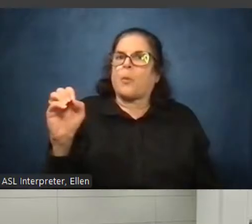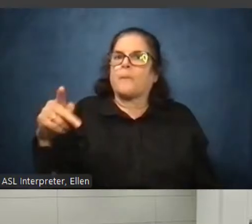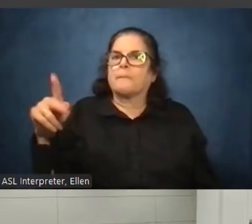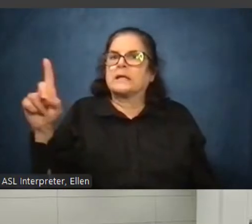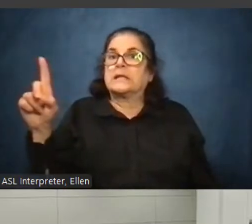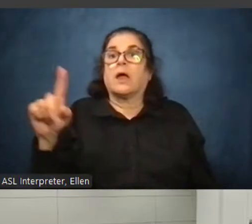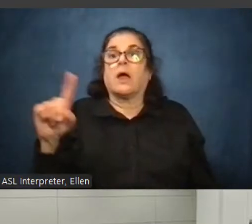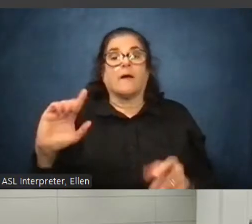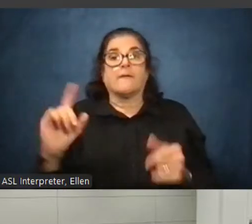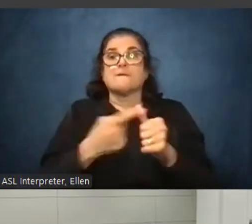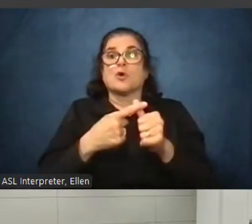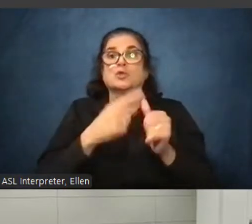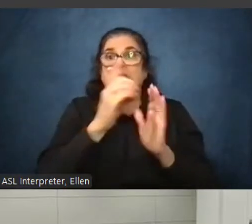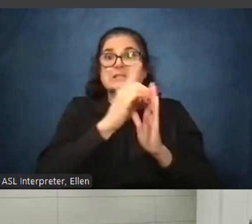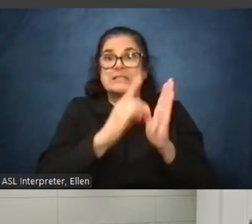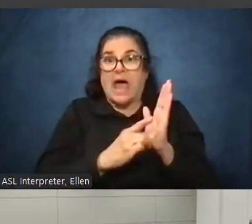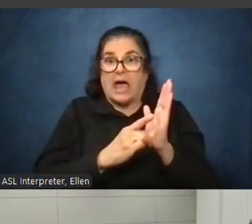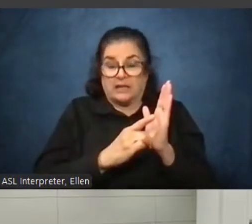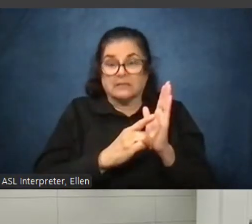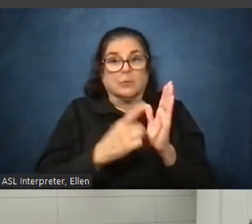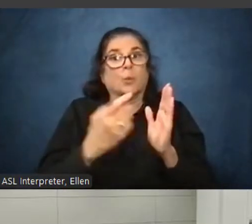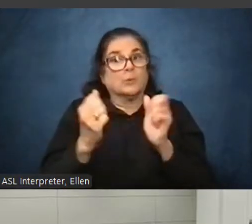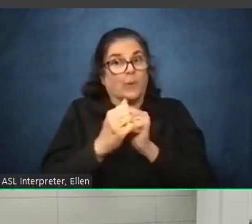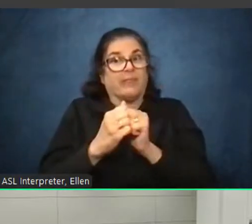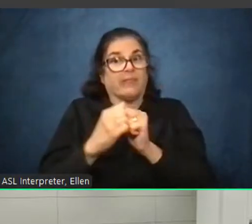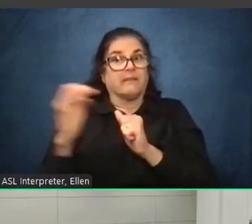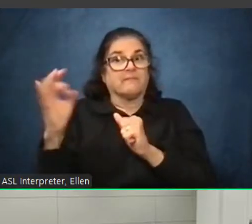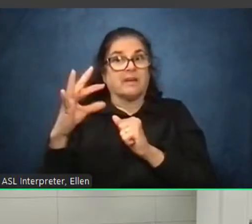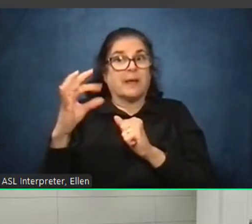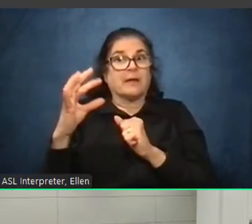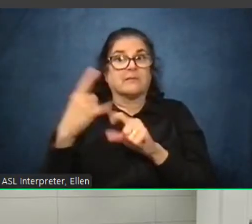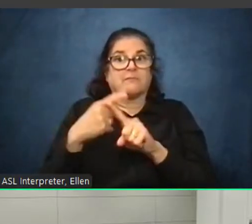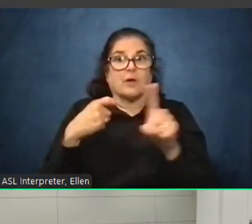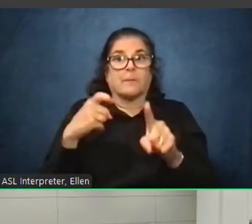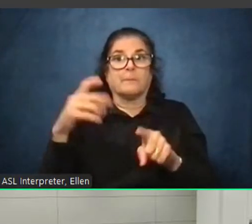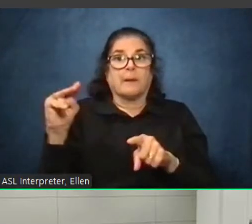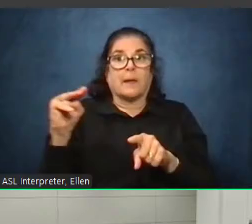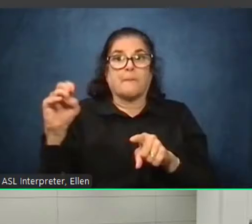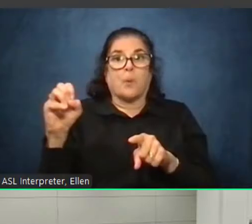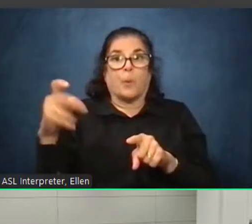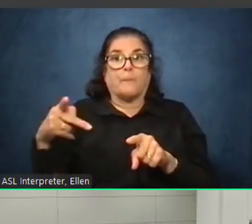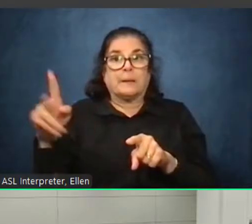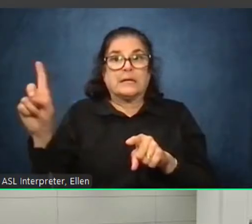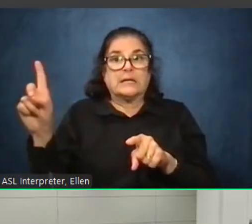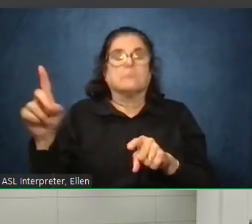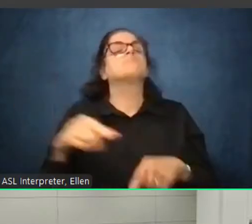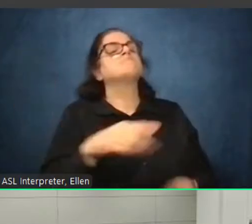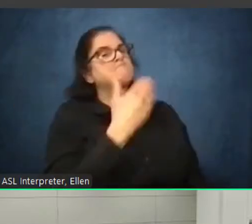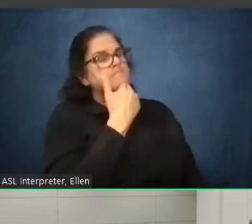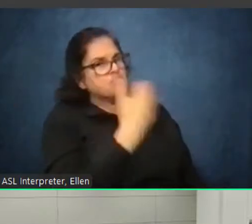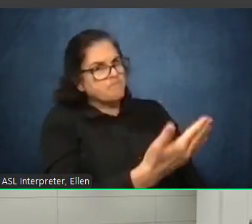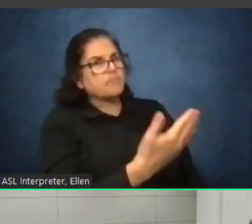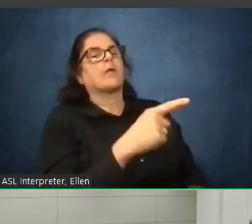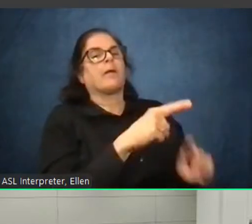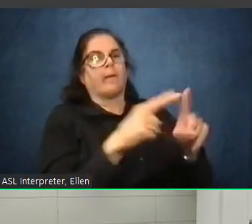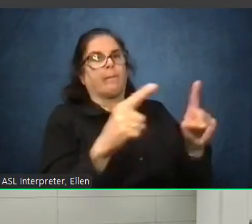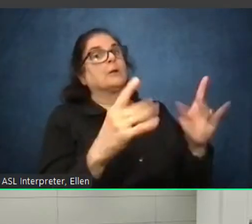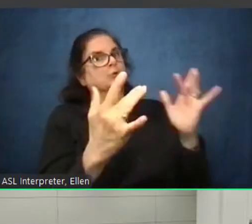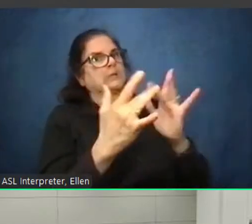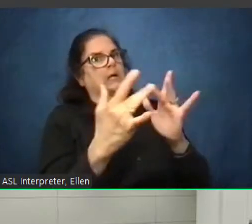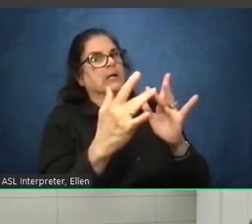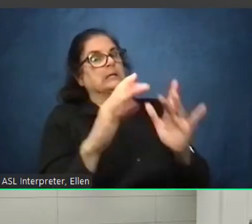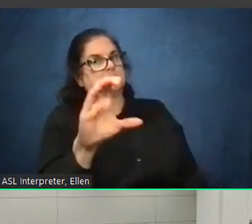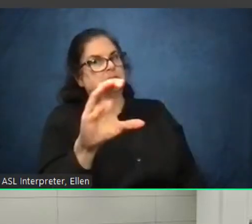on coordination with MOPD. Okay, that's good to know. I would encourage you to also reach out to talk to CTA, and